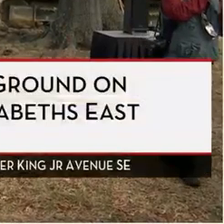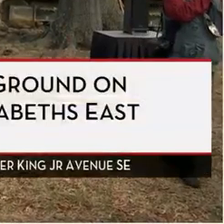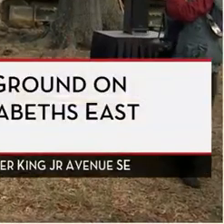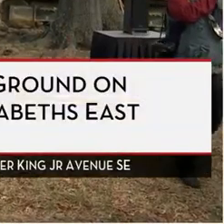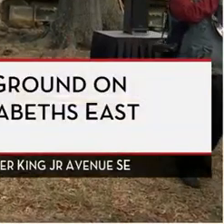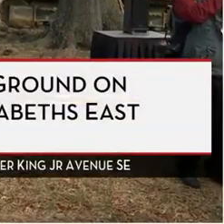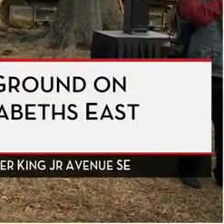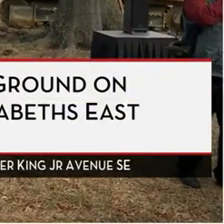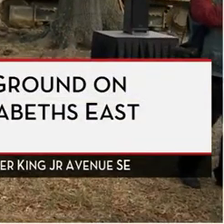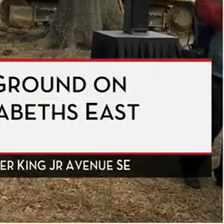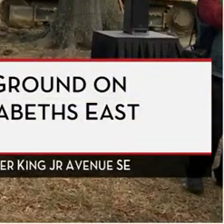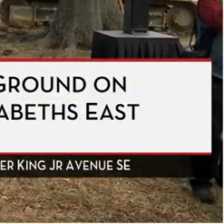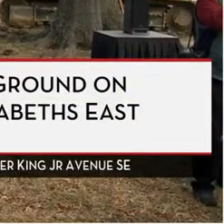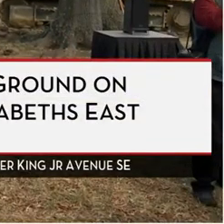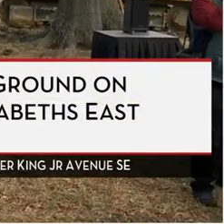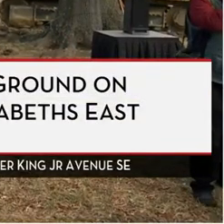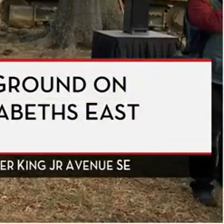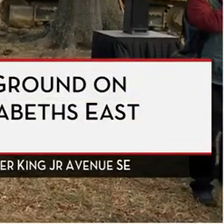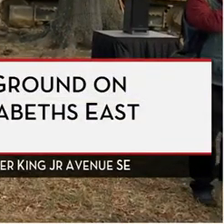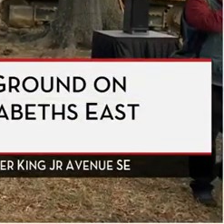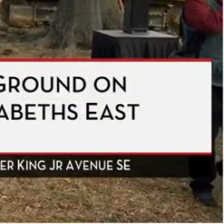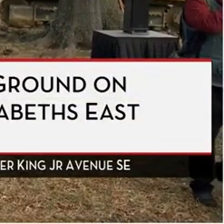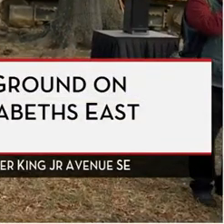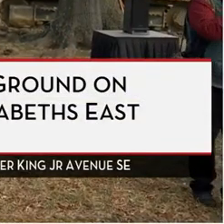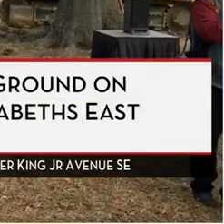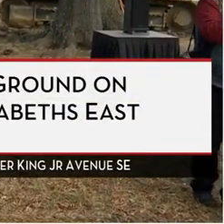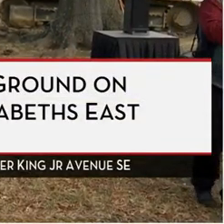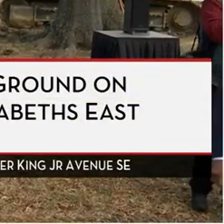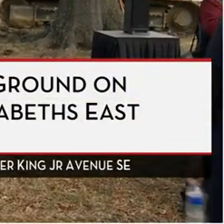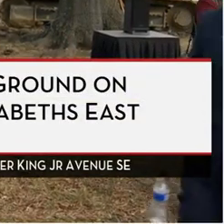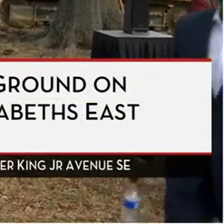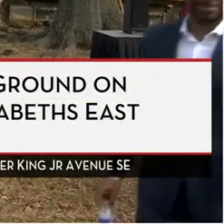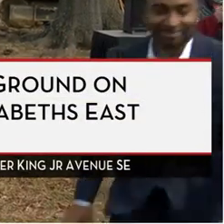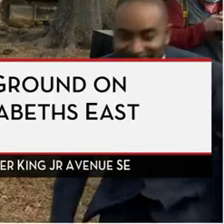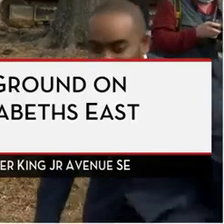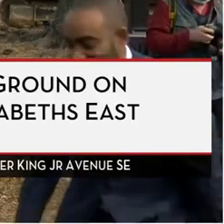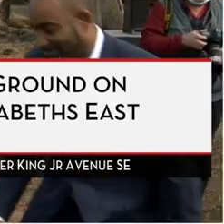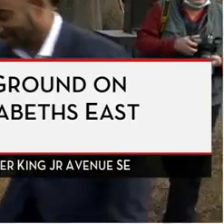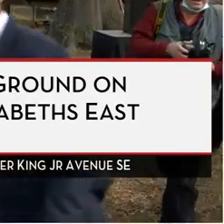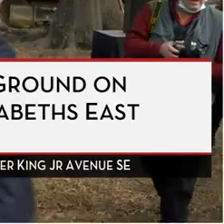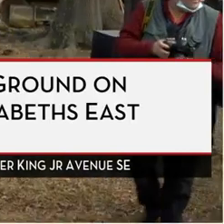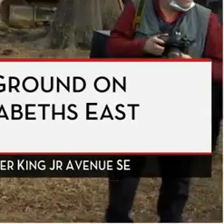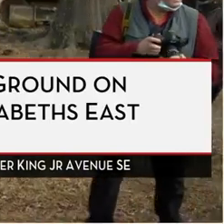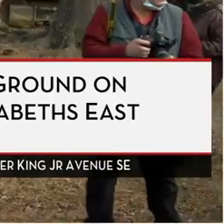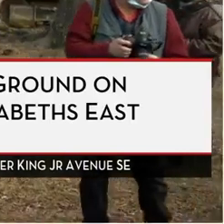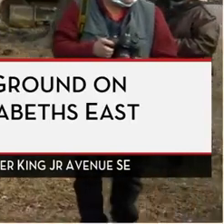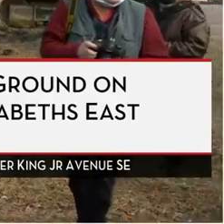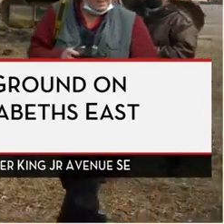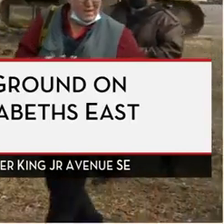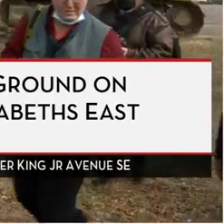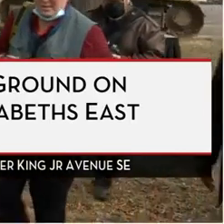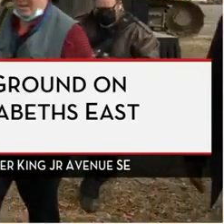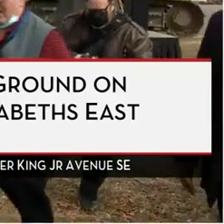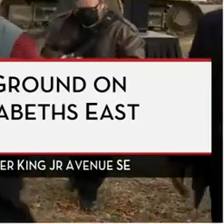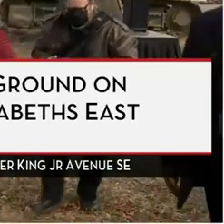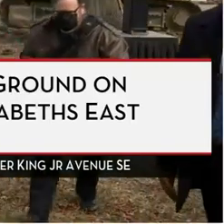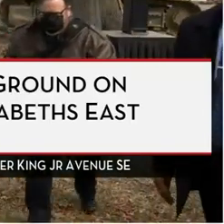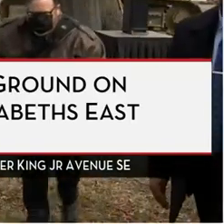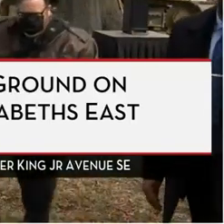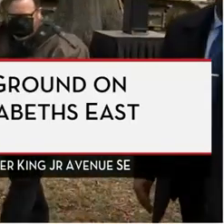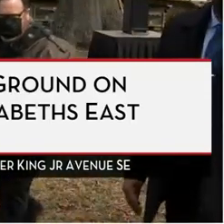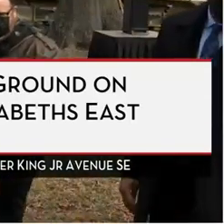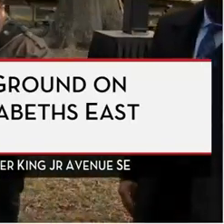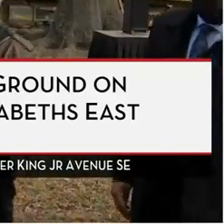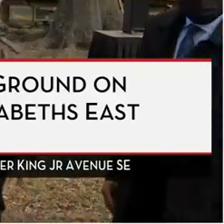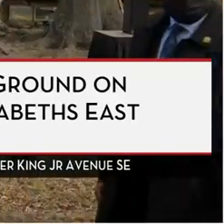Good afternoon, everyone, and welcome to St. Elizabeth's East. My name is Latrina Owens, and I'm the Executive